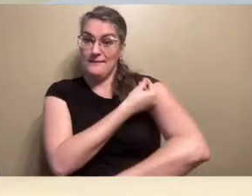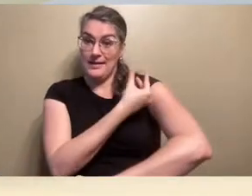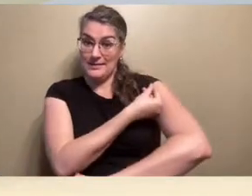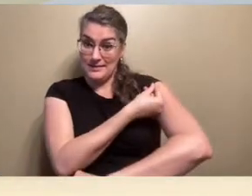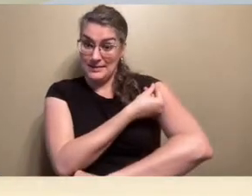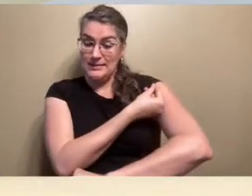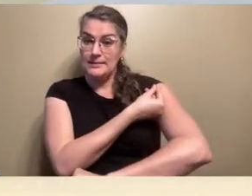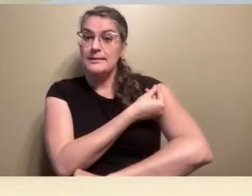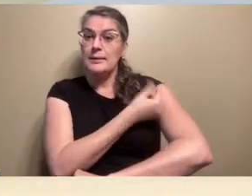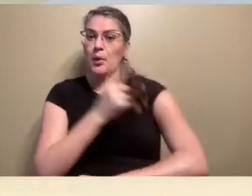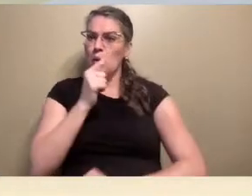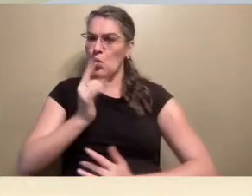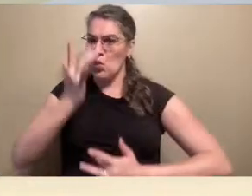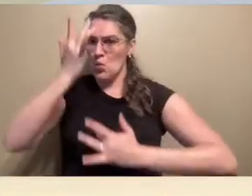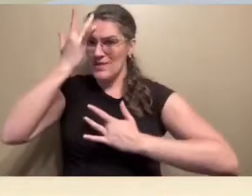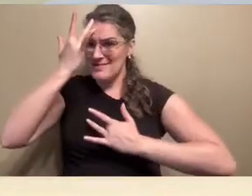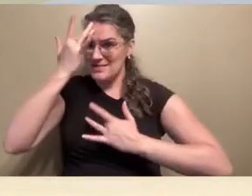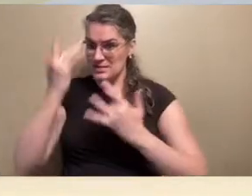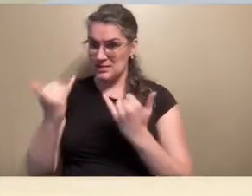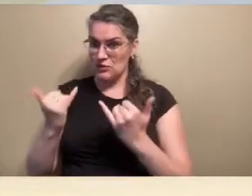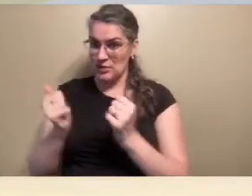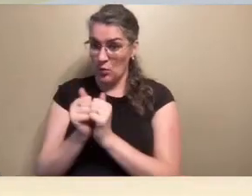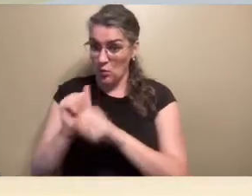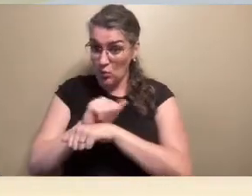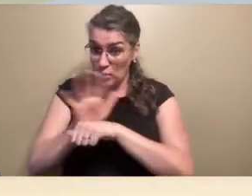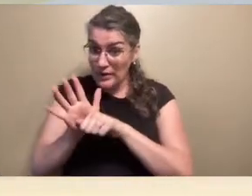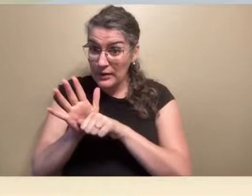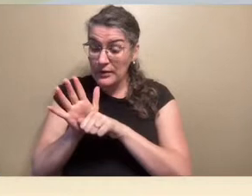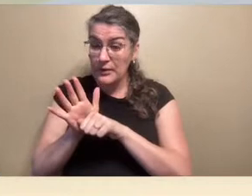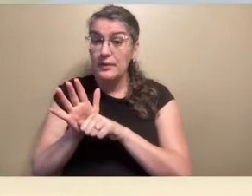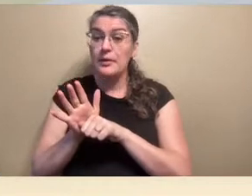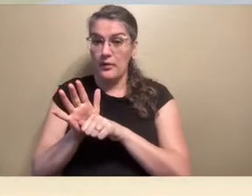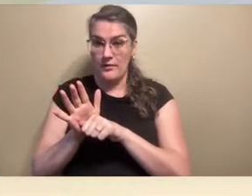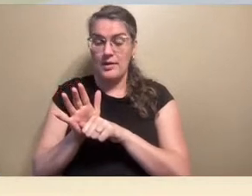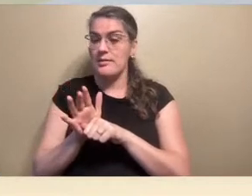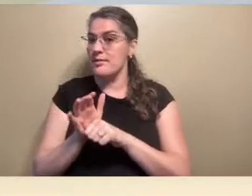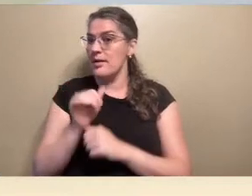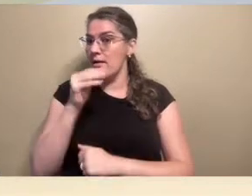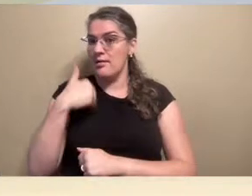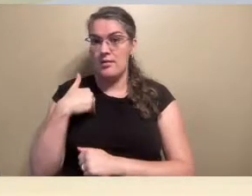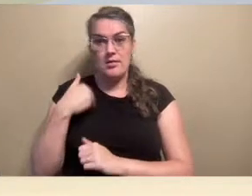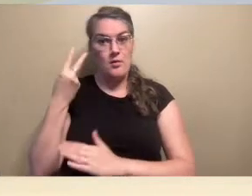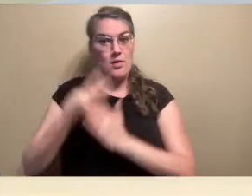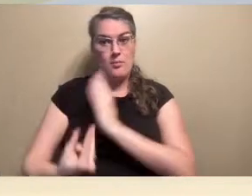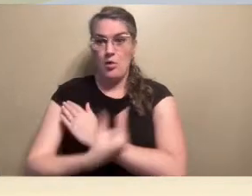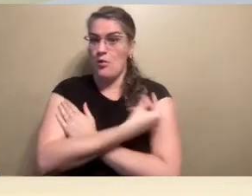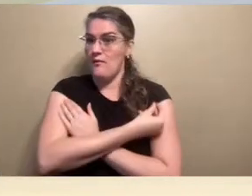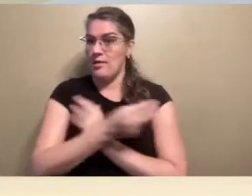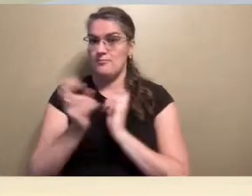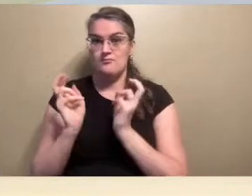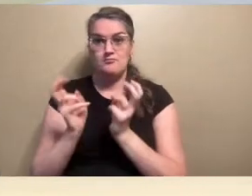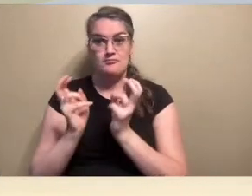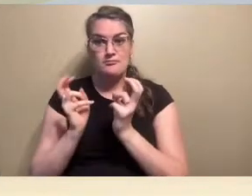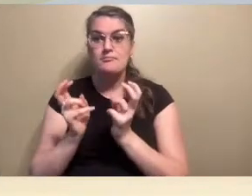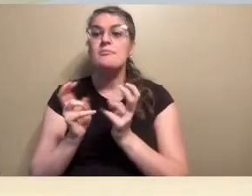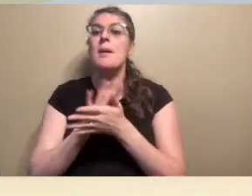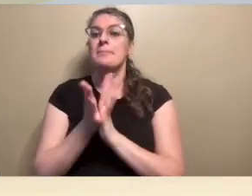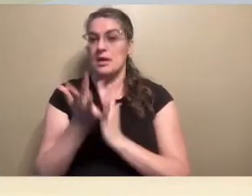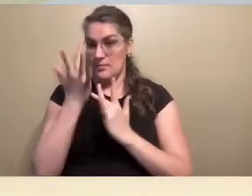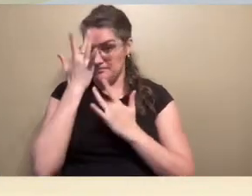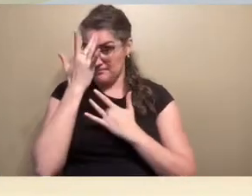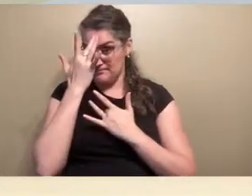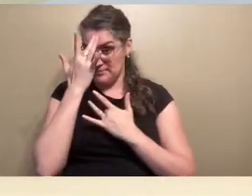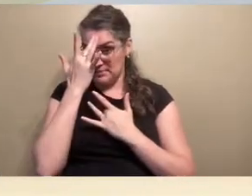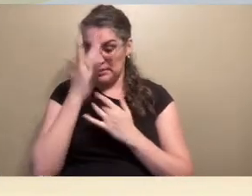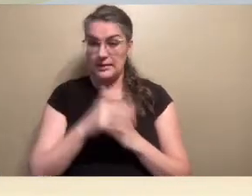are not vaccinated. And less than 1%, actually 0.5% of the cases, are people who are fully